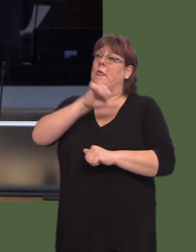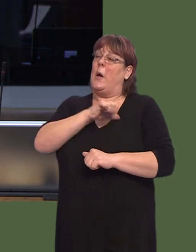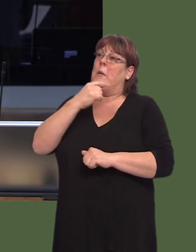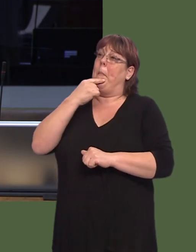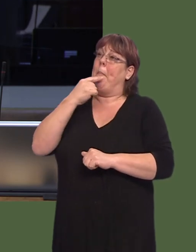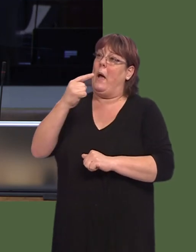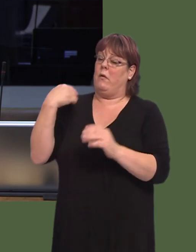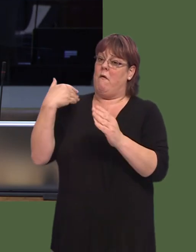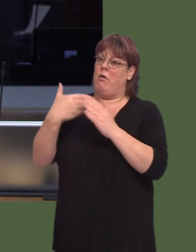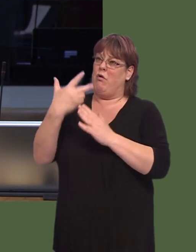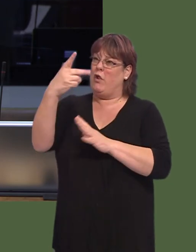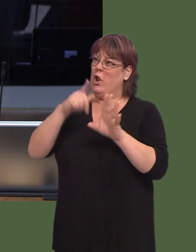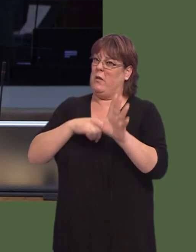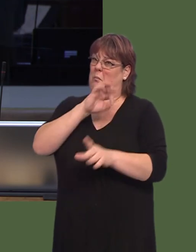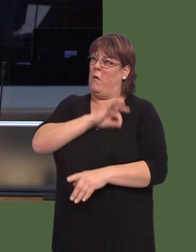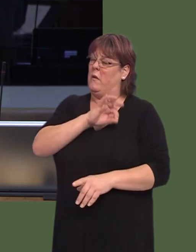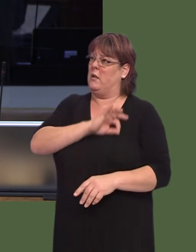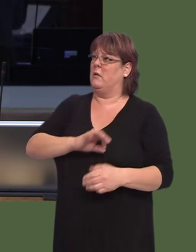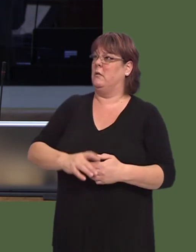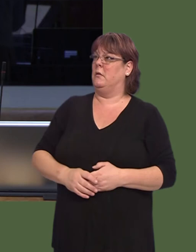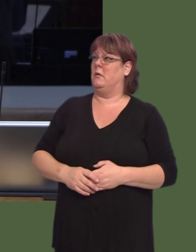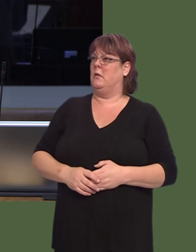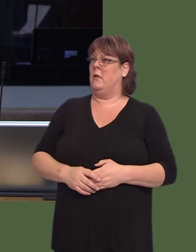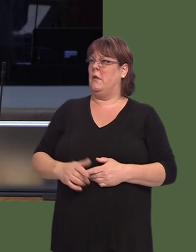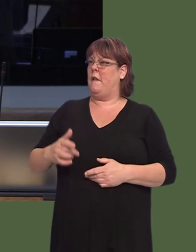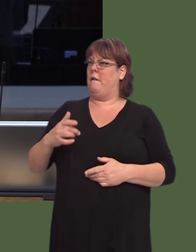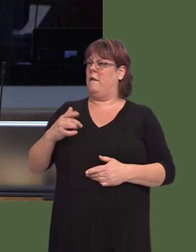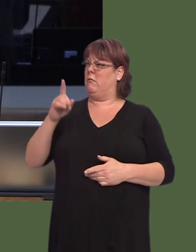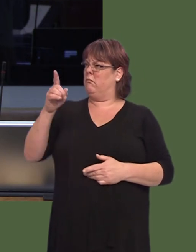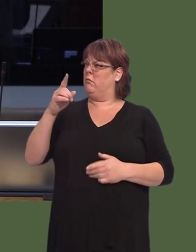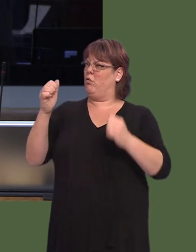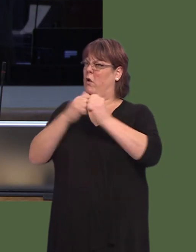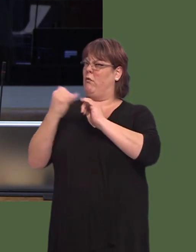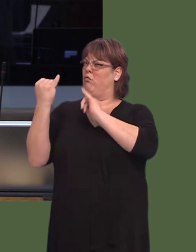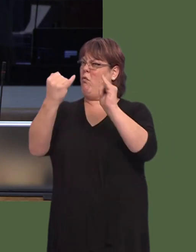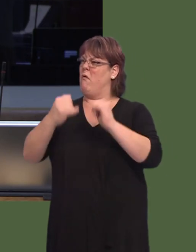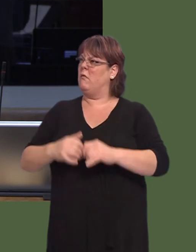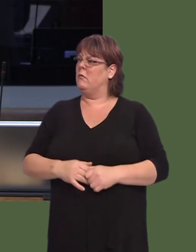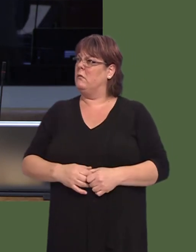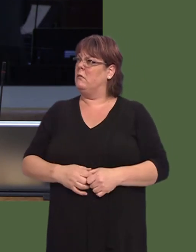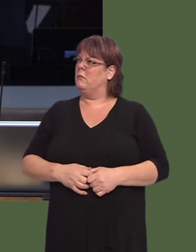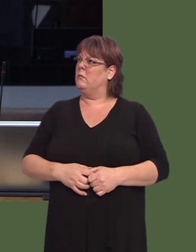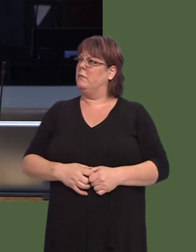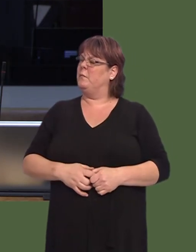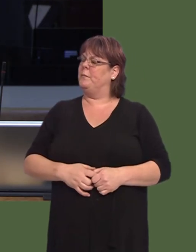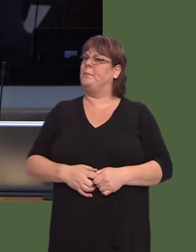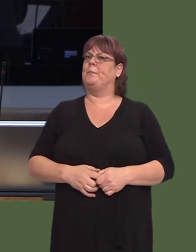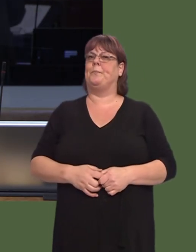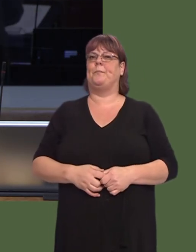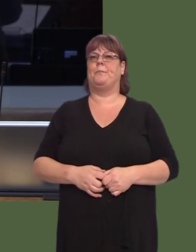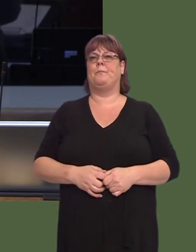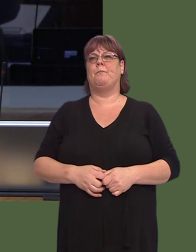£650,000 over 3 years. Is this not an abuse? And should